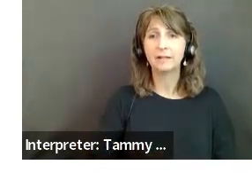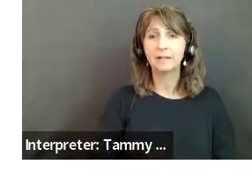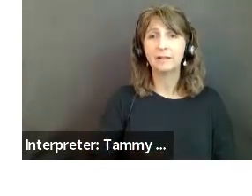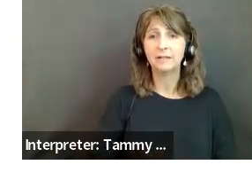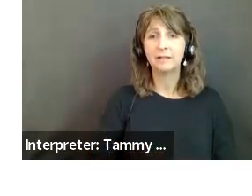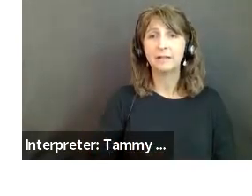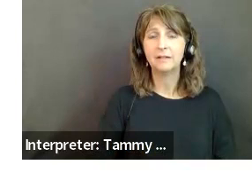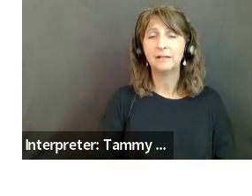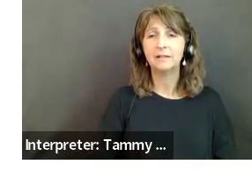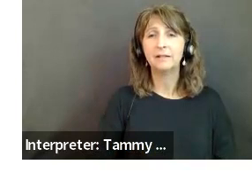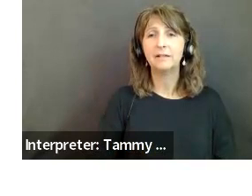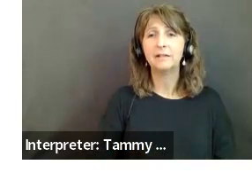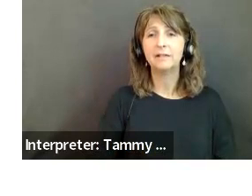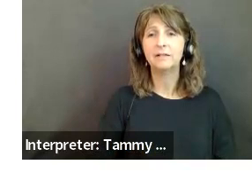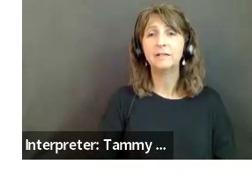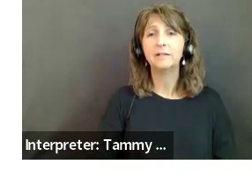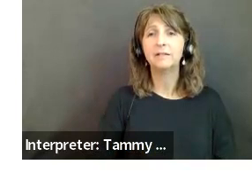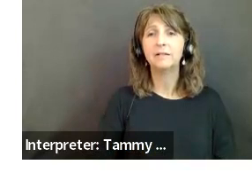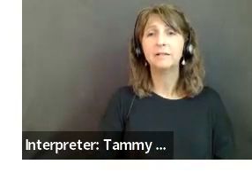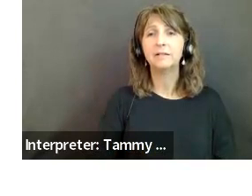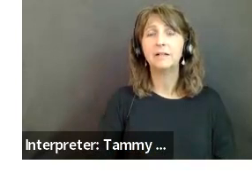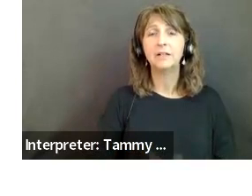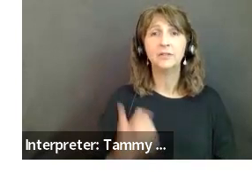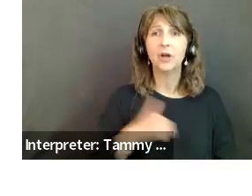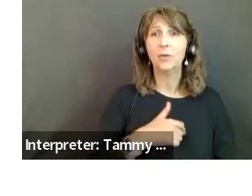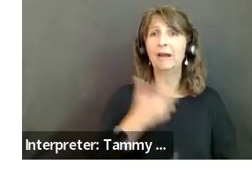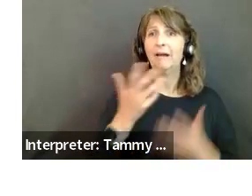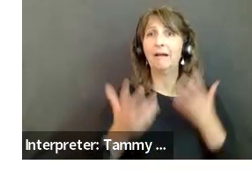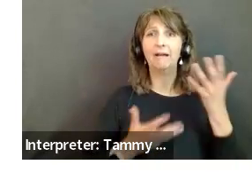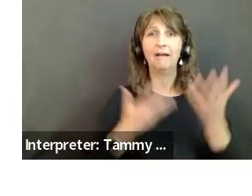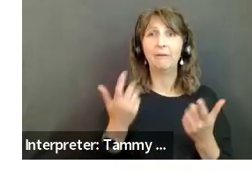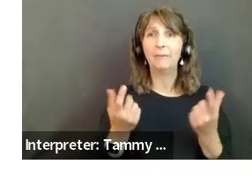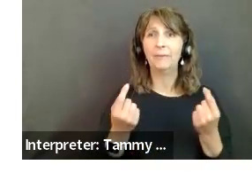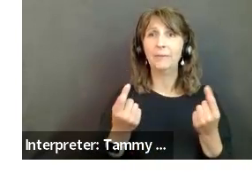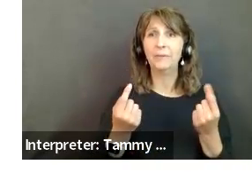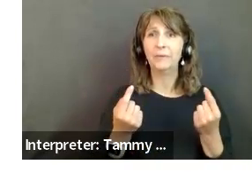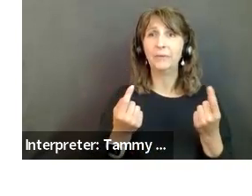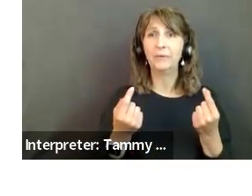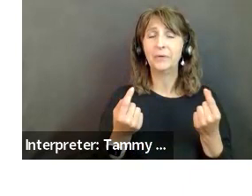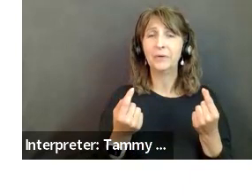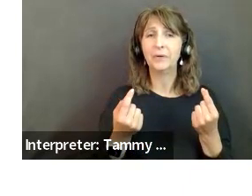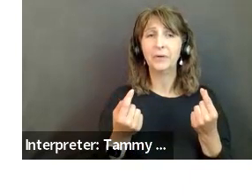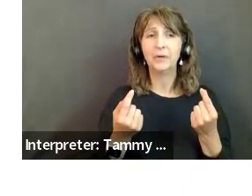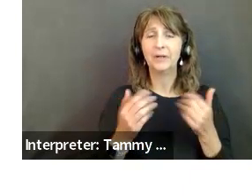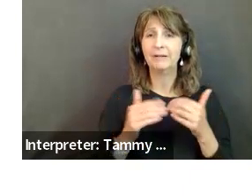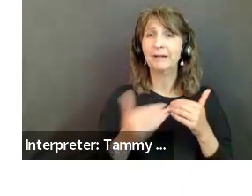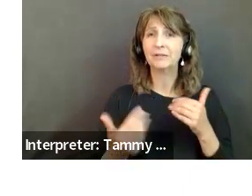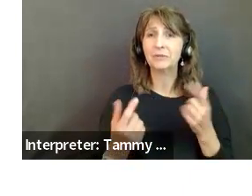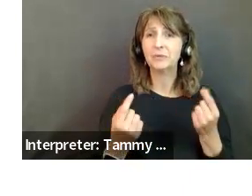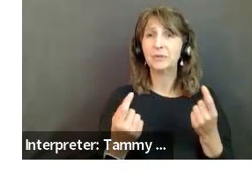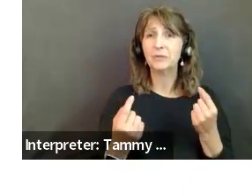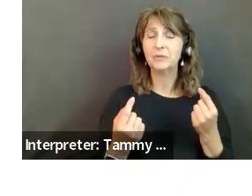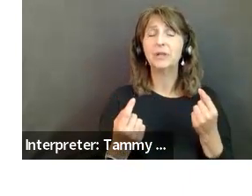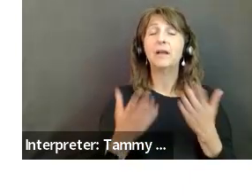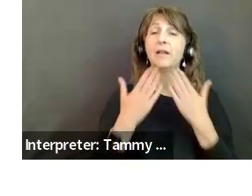And so we were scrambling then, trying to figure out what was our next step going to be. Luckily, the school system was